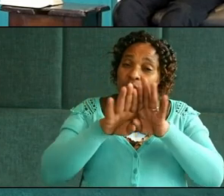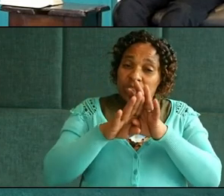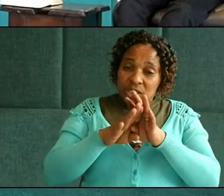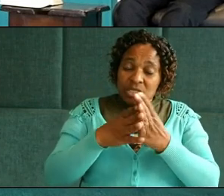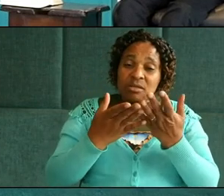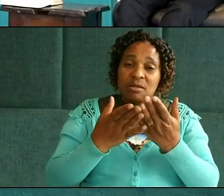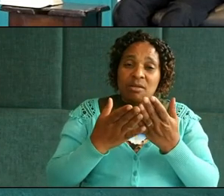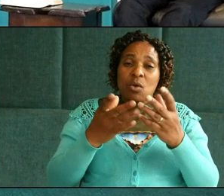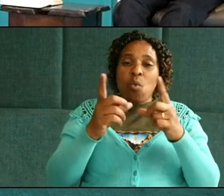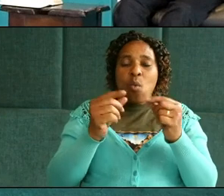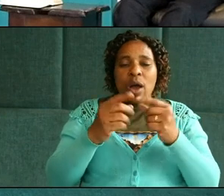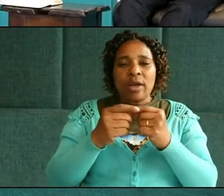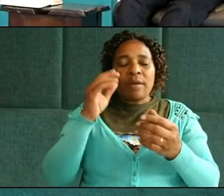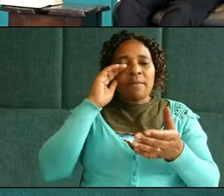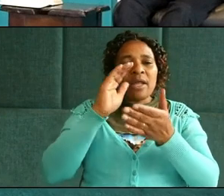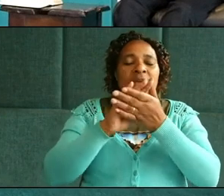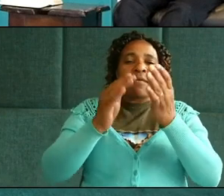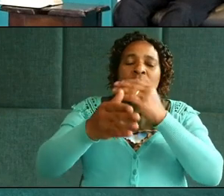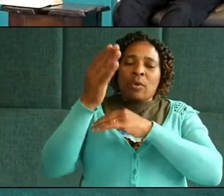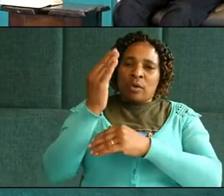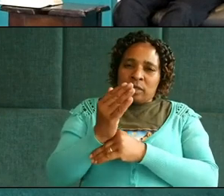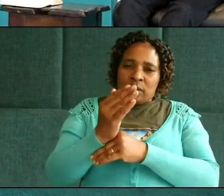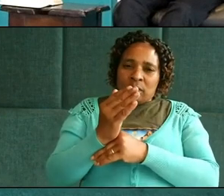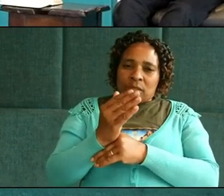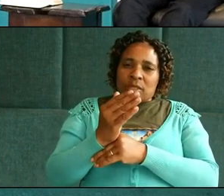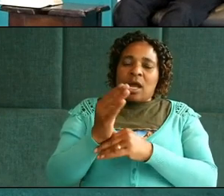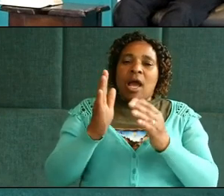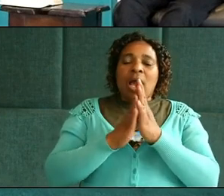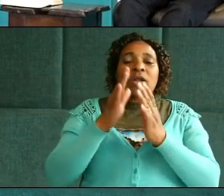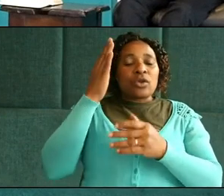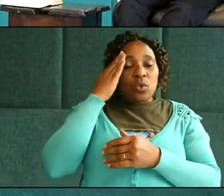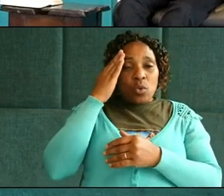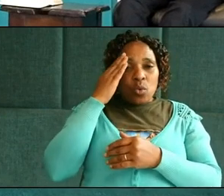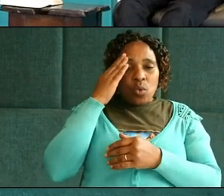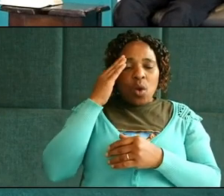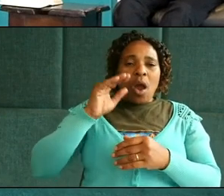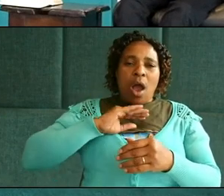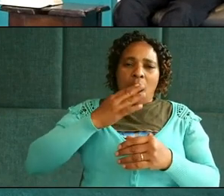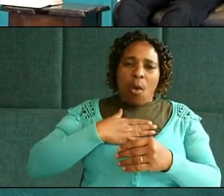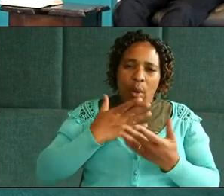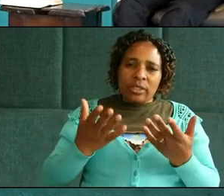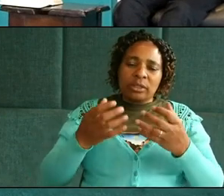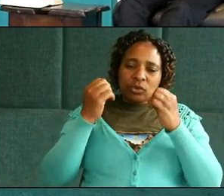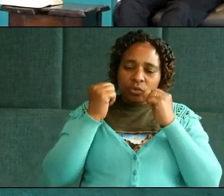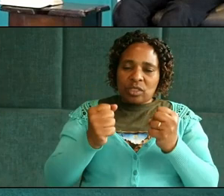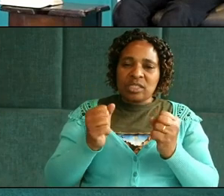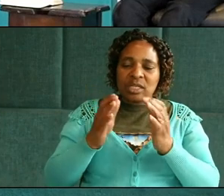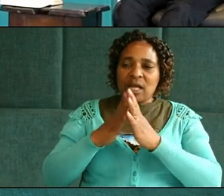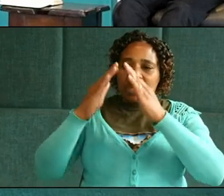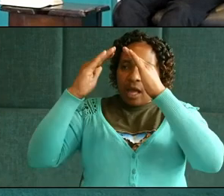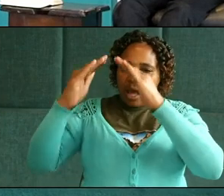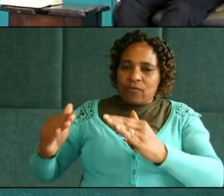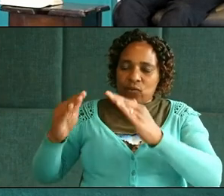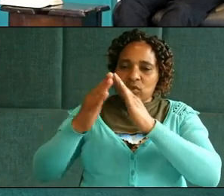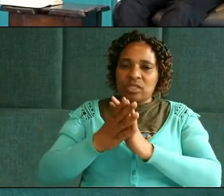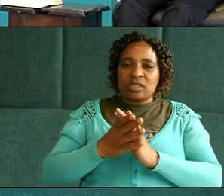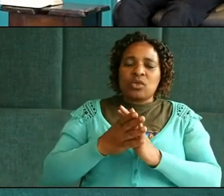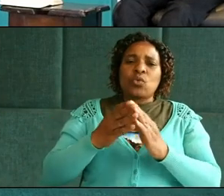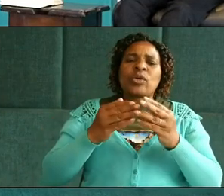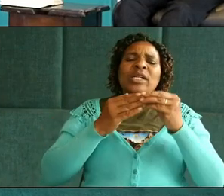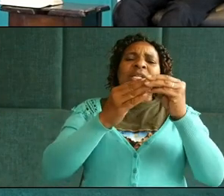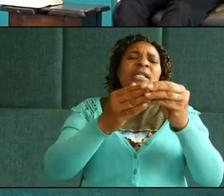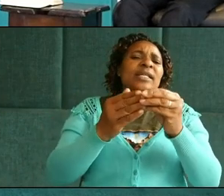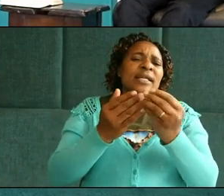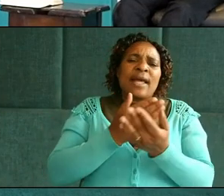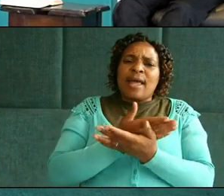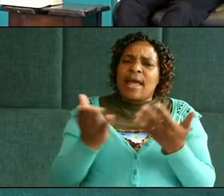is we should believe in God and know that He is our refuge and strength and will lead us through every